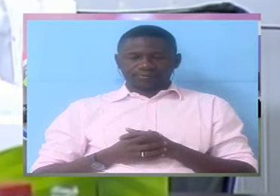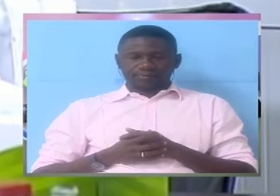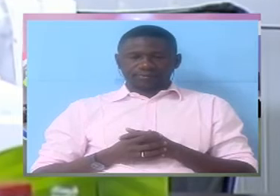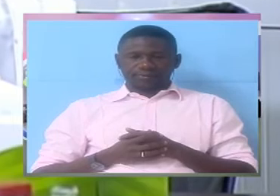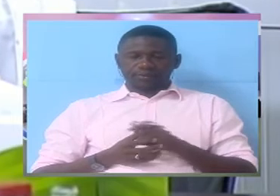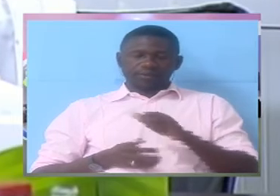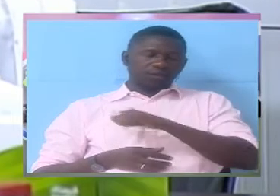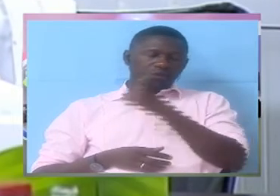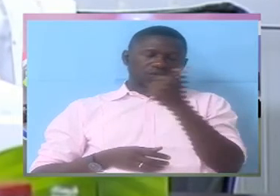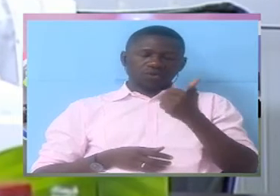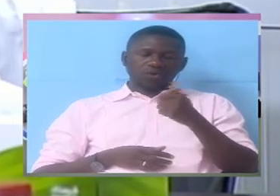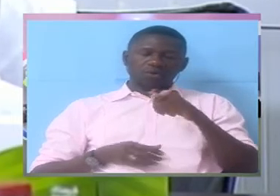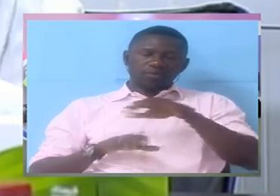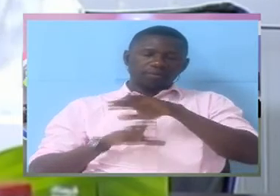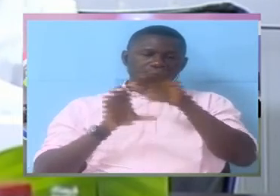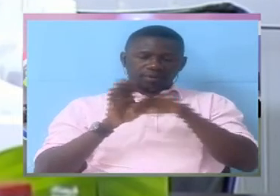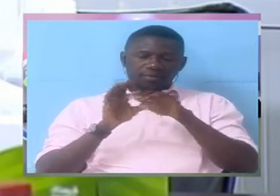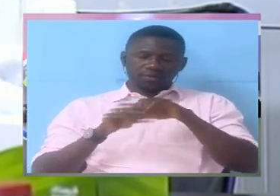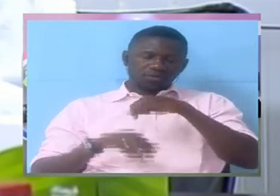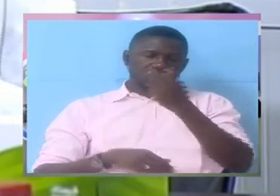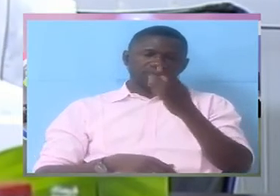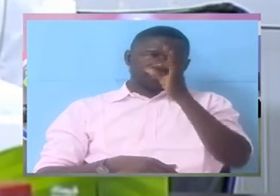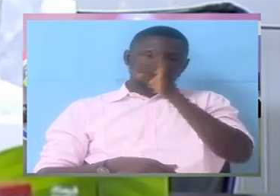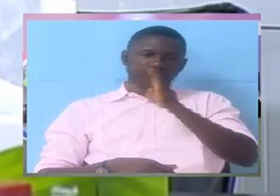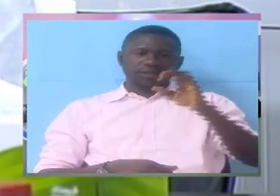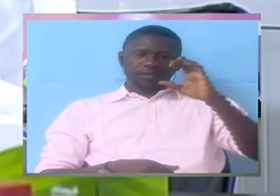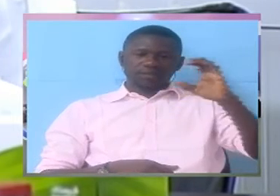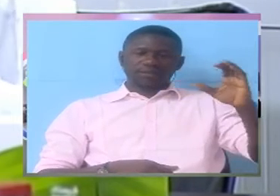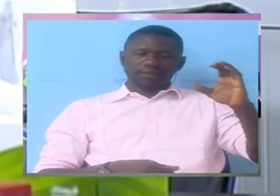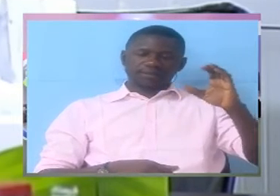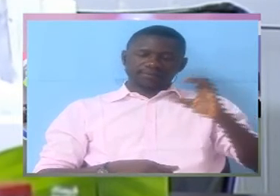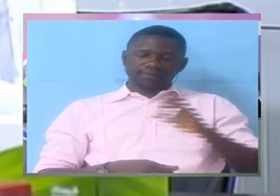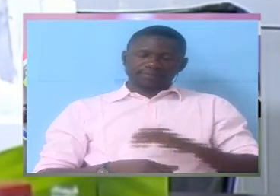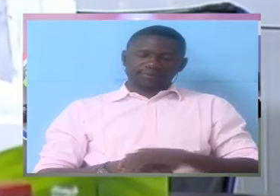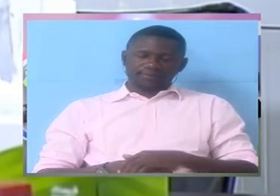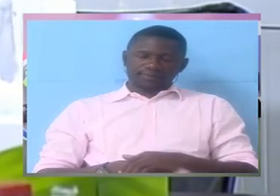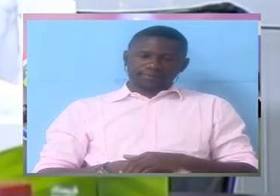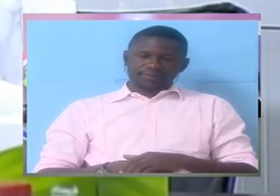and other members of TRRC and in TRRC la do kula ko tengulu.